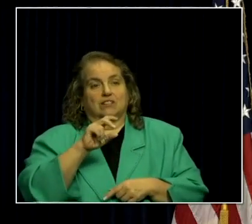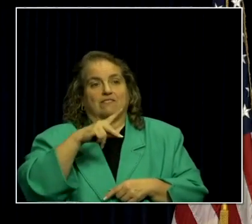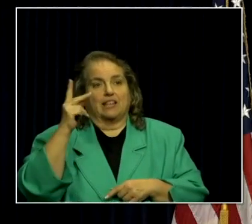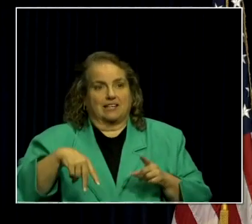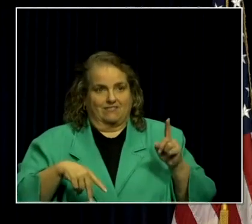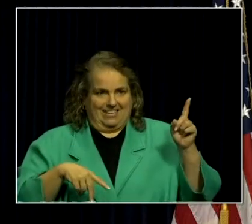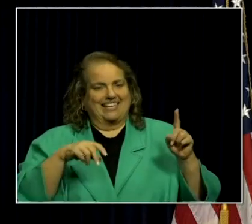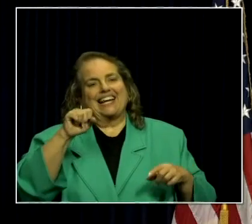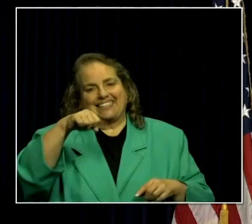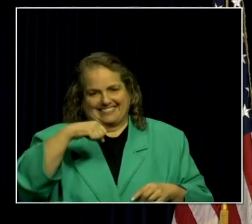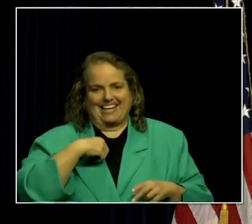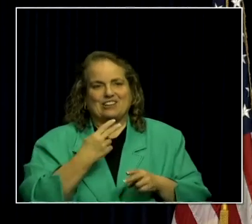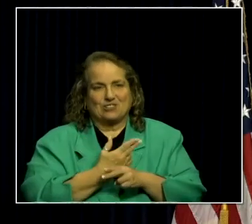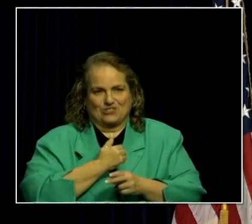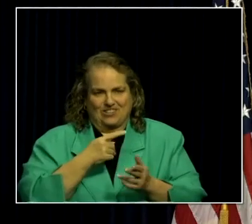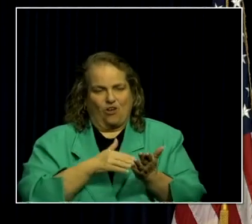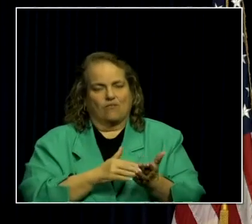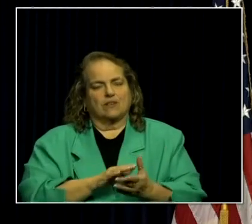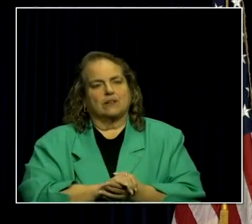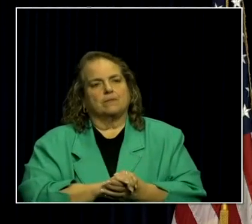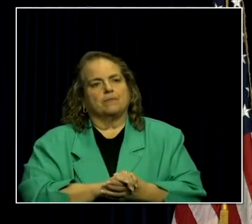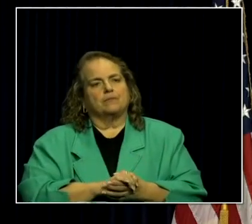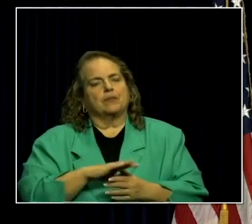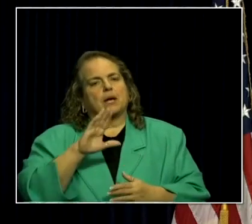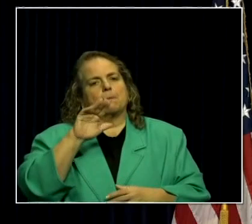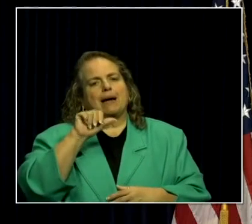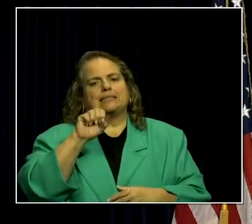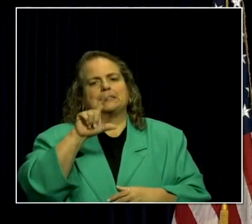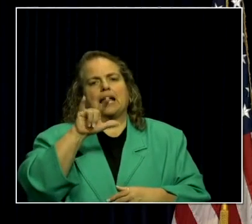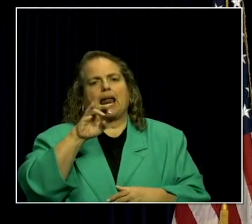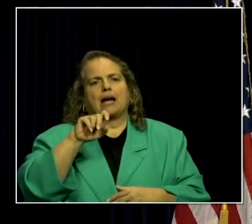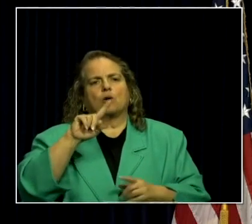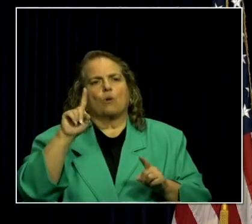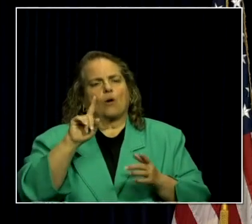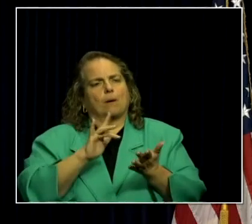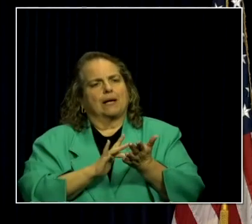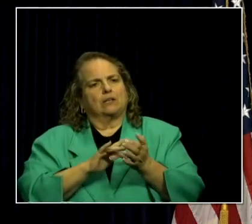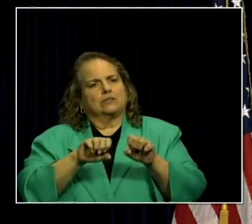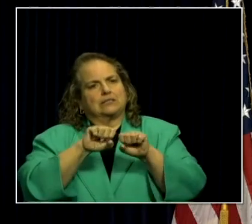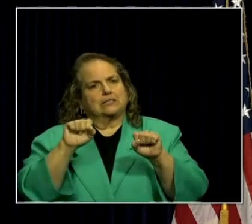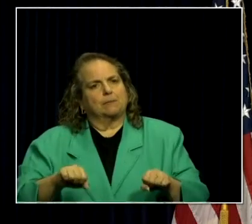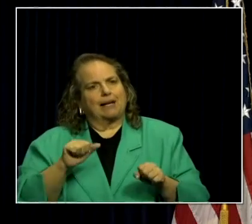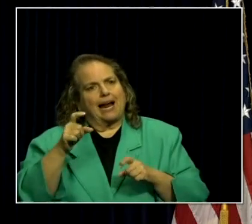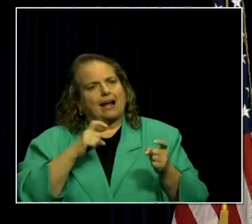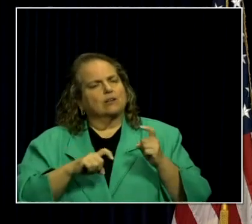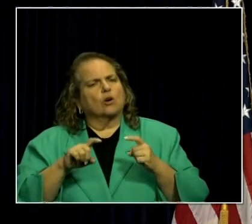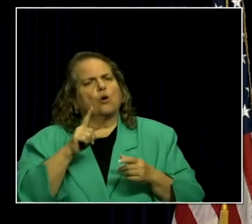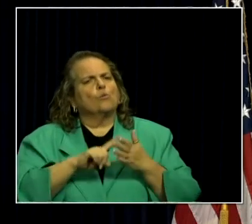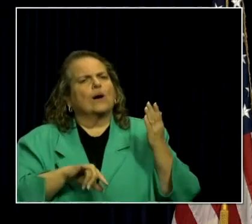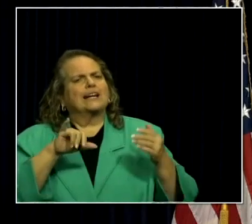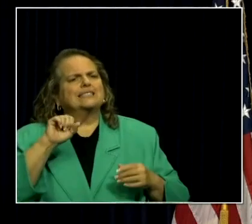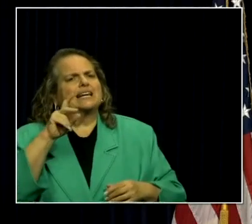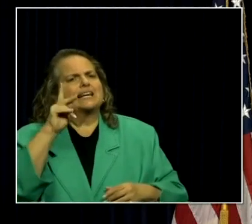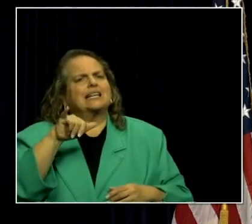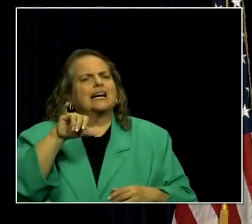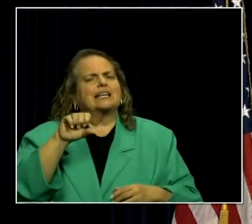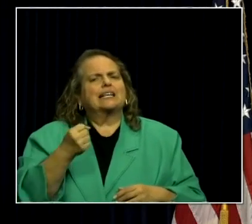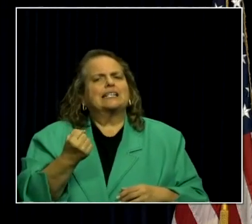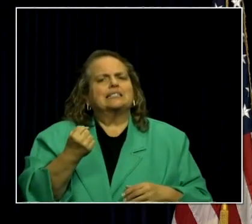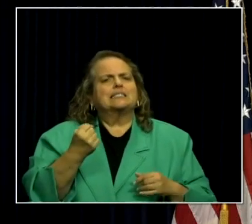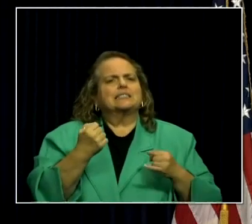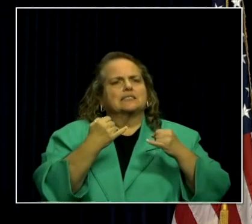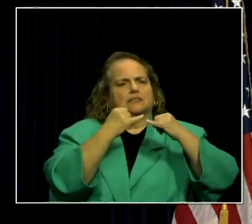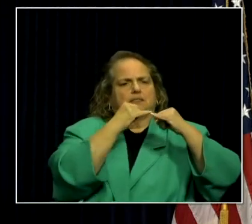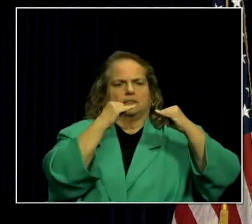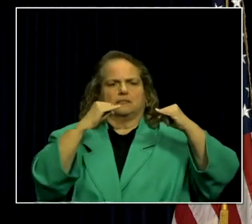use it a lot. And it shows a baseline for what the medical system can handle. But we have not heard what we think Kentucky's baseline is for this crisis.